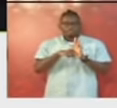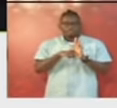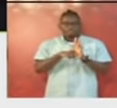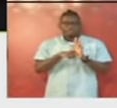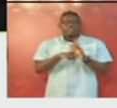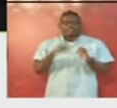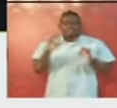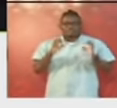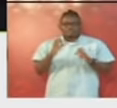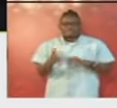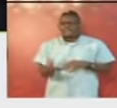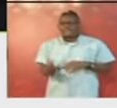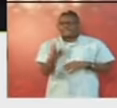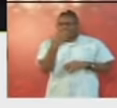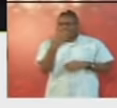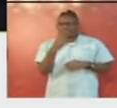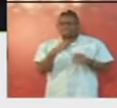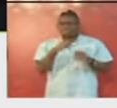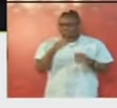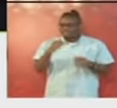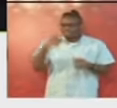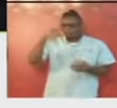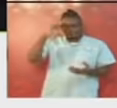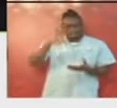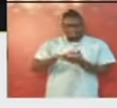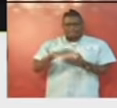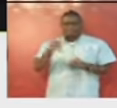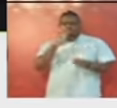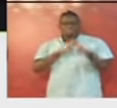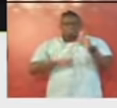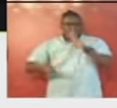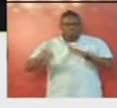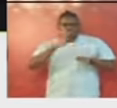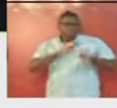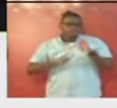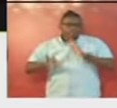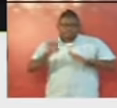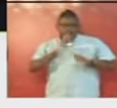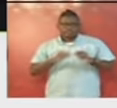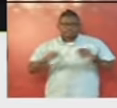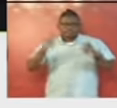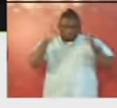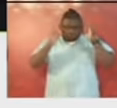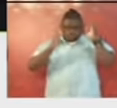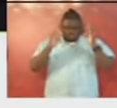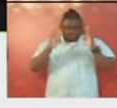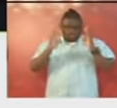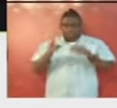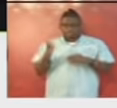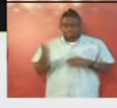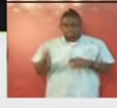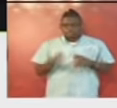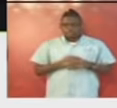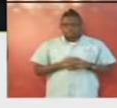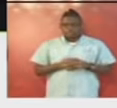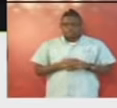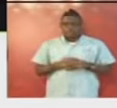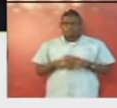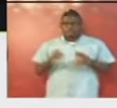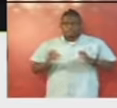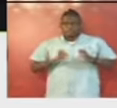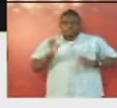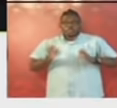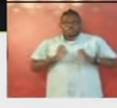anger, disbelief, frustration, helplessness, and worry. So you see that the emotions that we're